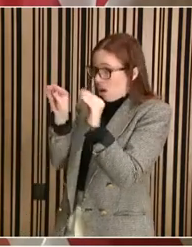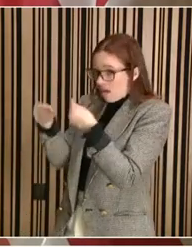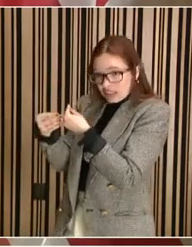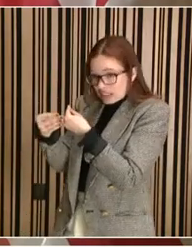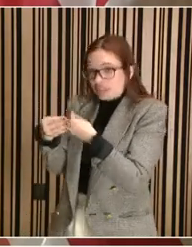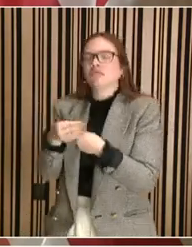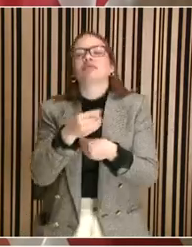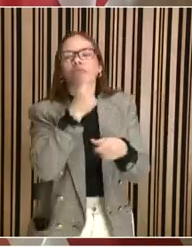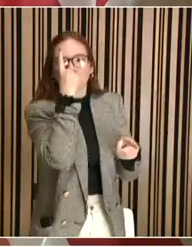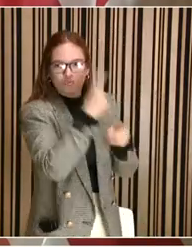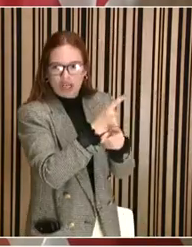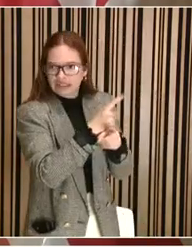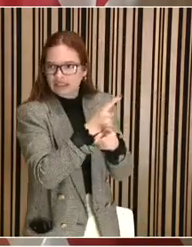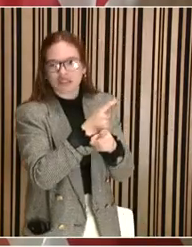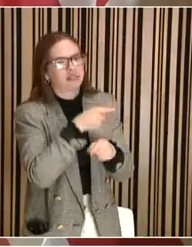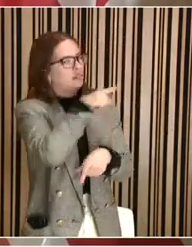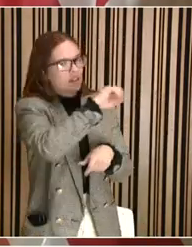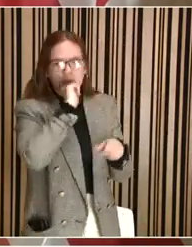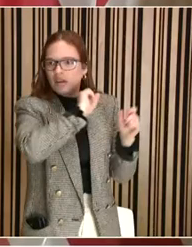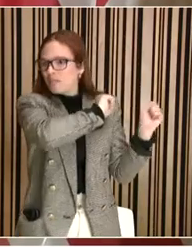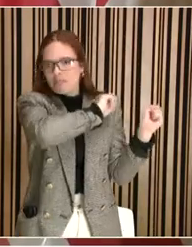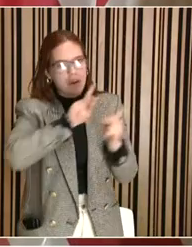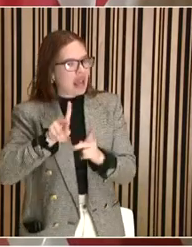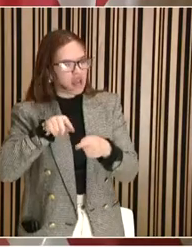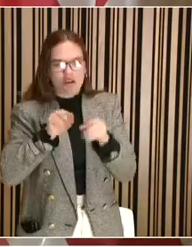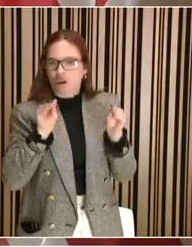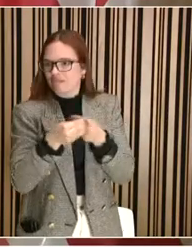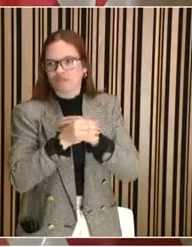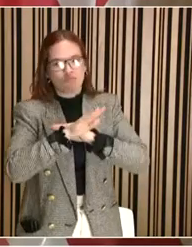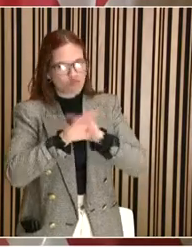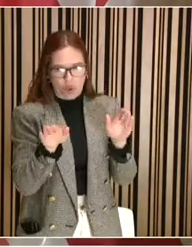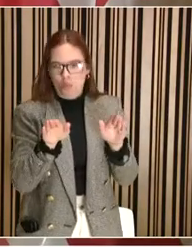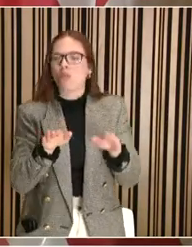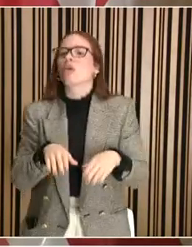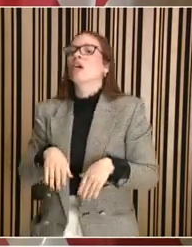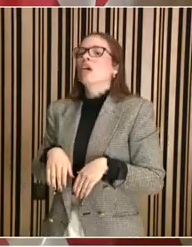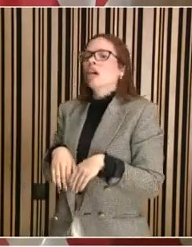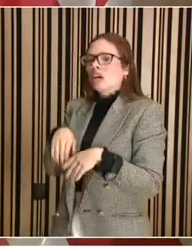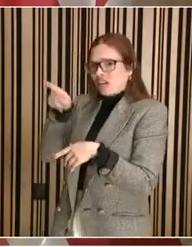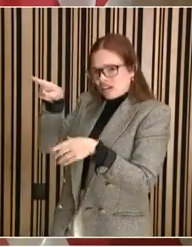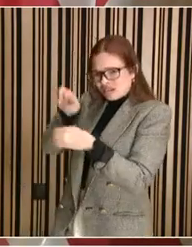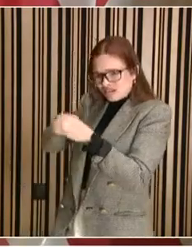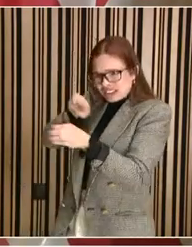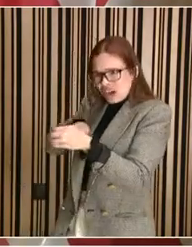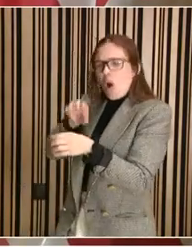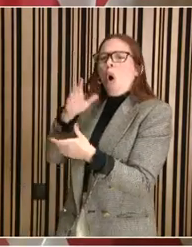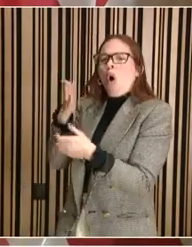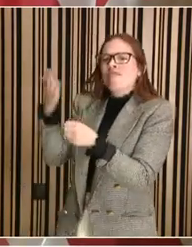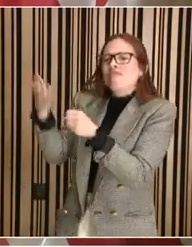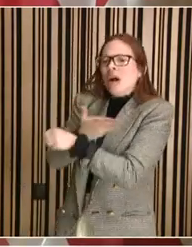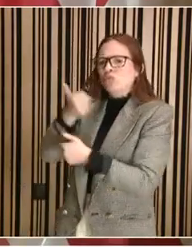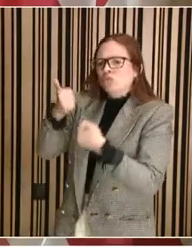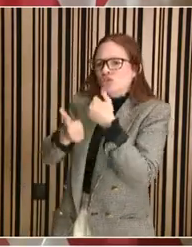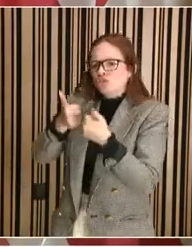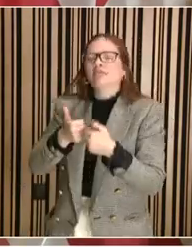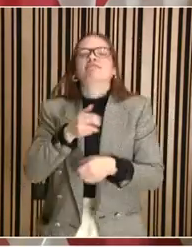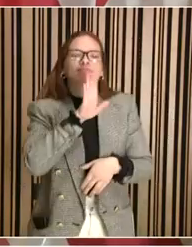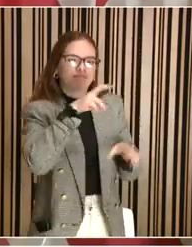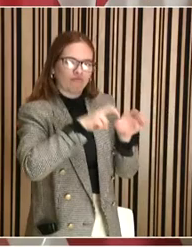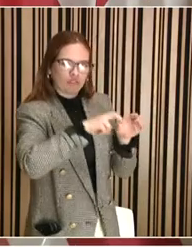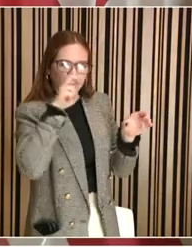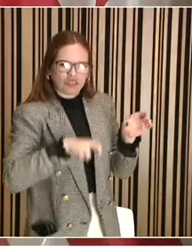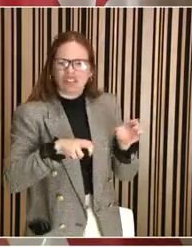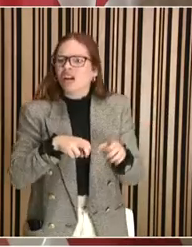to return to the offices. Okay. And then, did he resign? Was he fired? He resigned He resigned. And what date did he